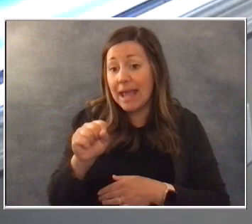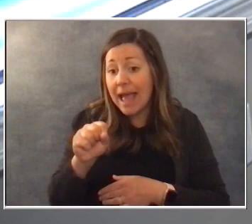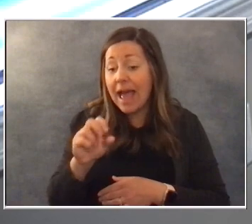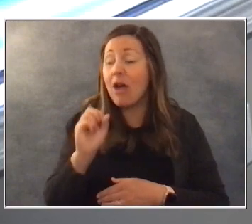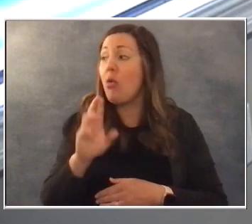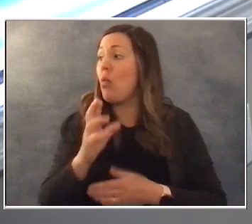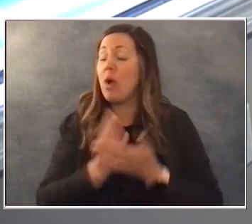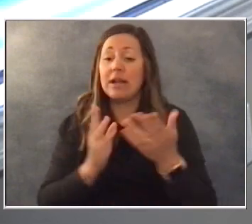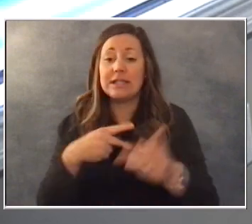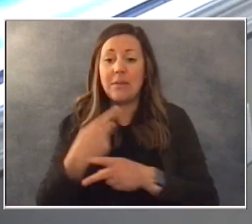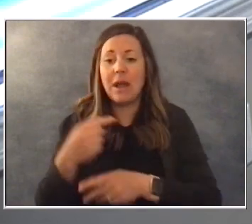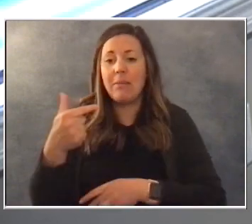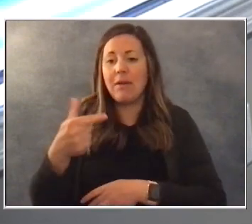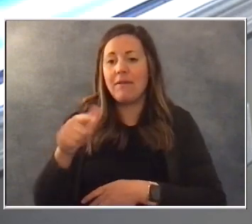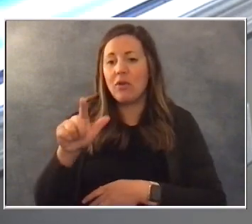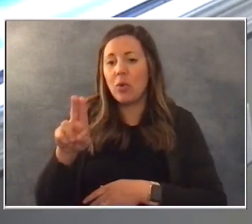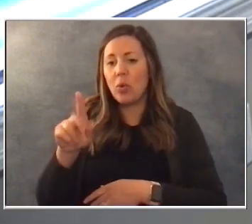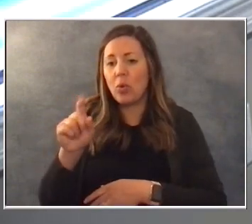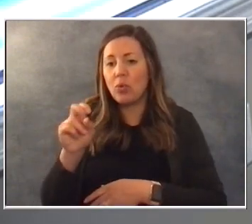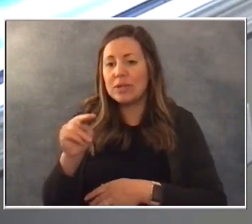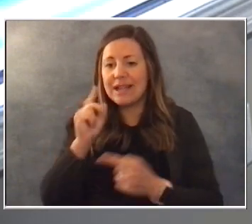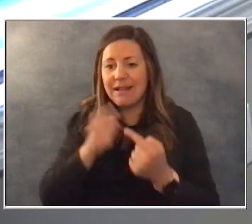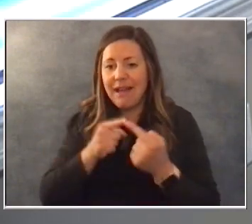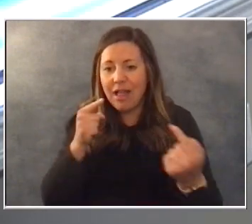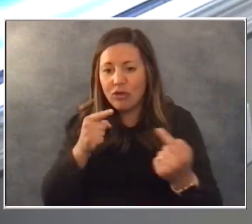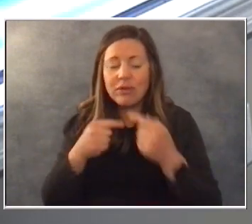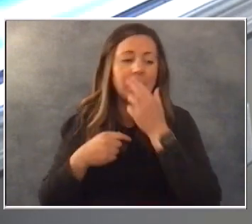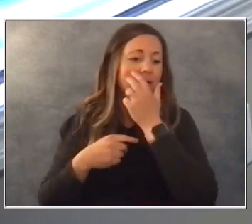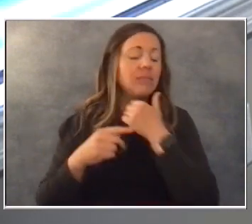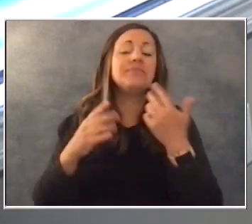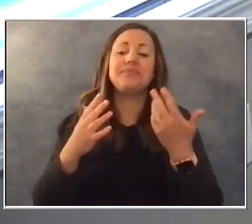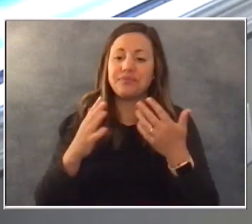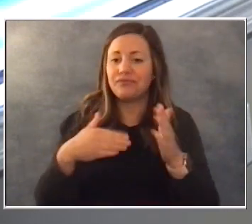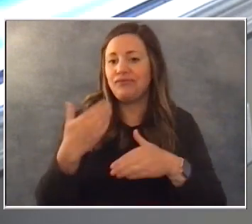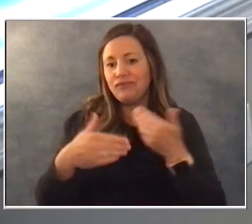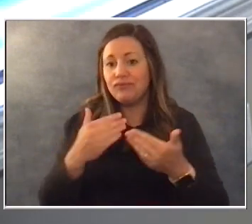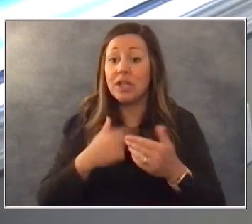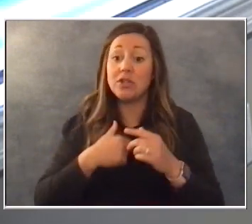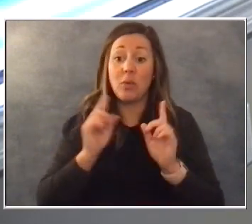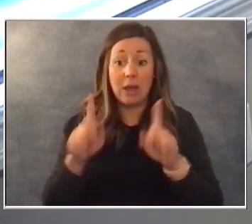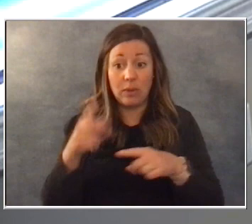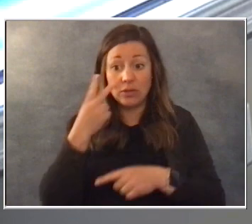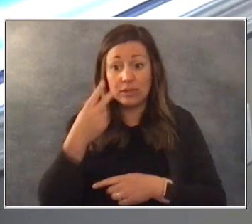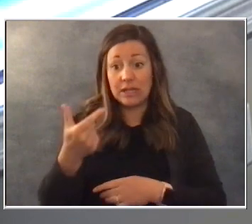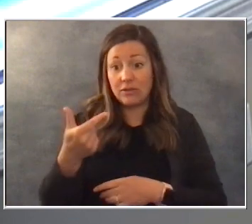some type of gluten allergy. And so I get in to see a GI specialist.